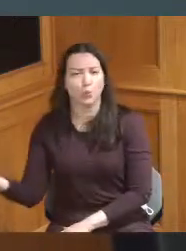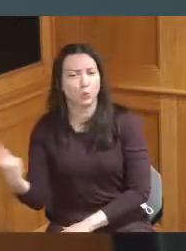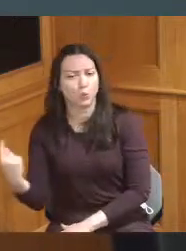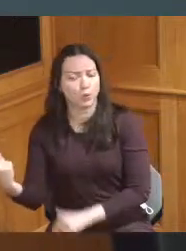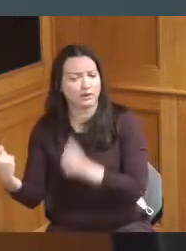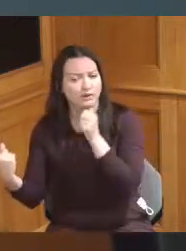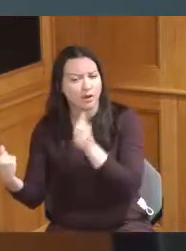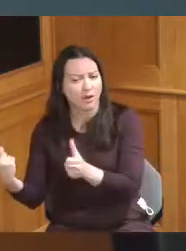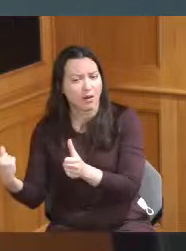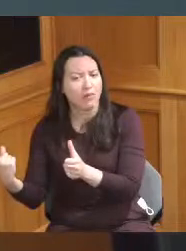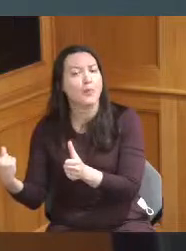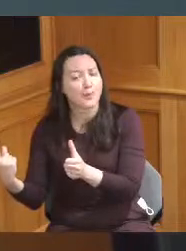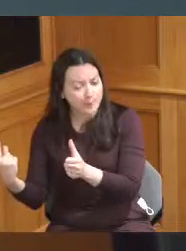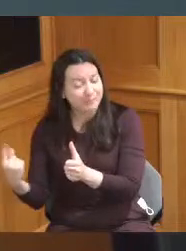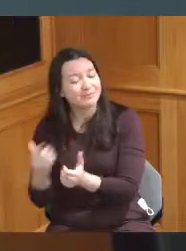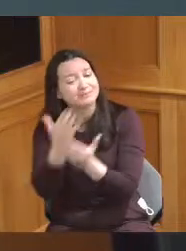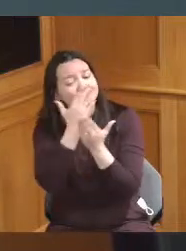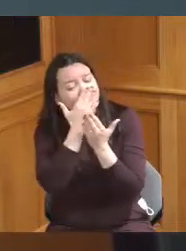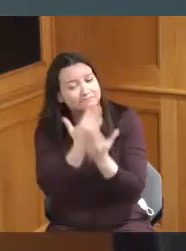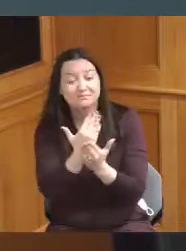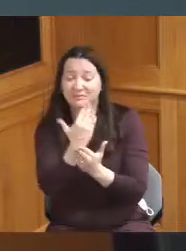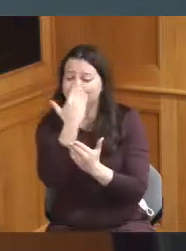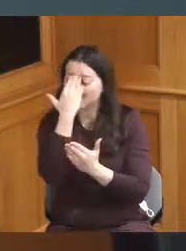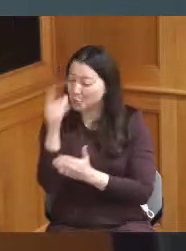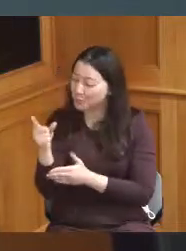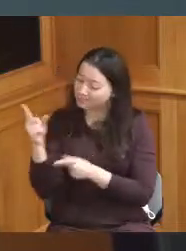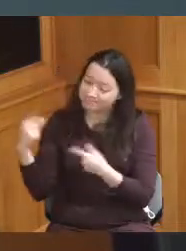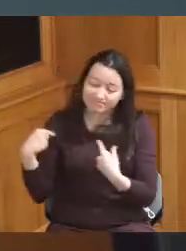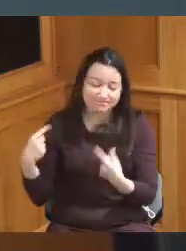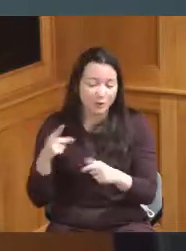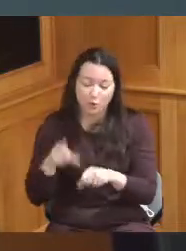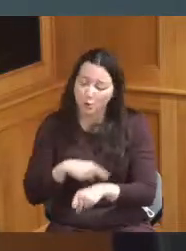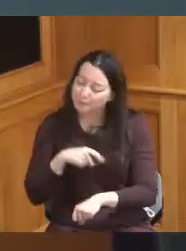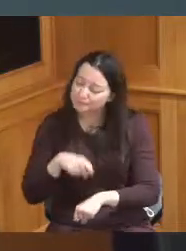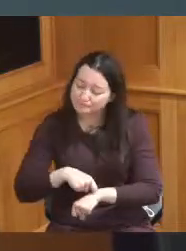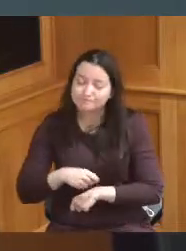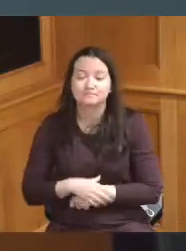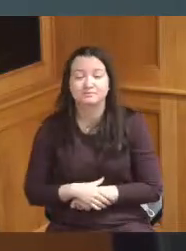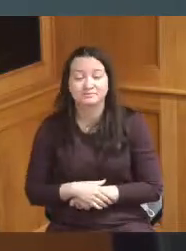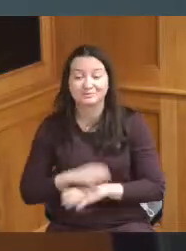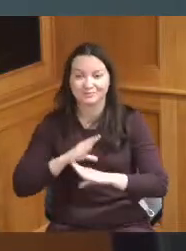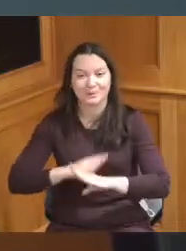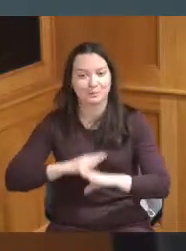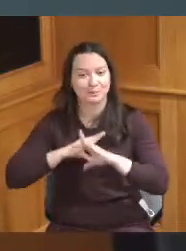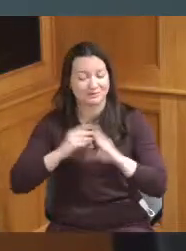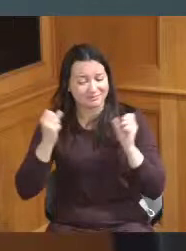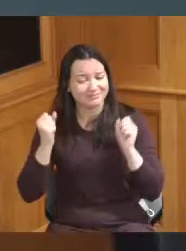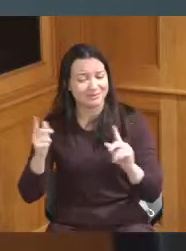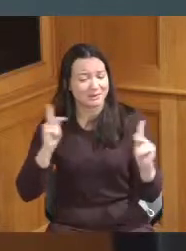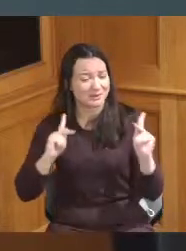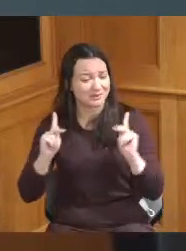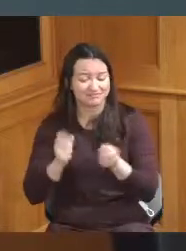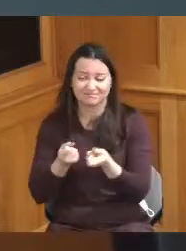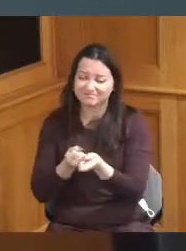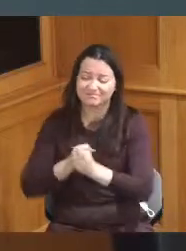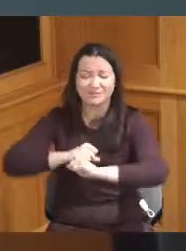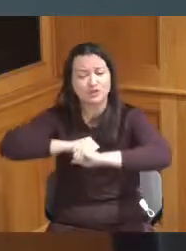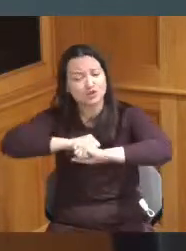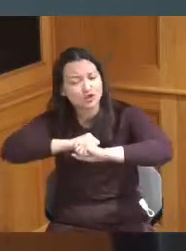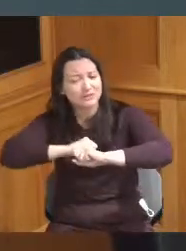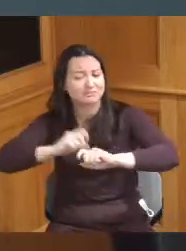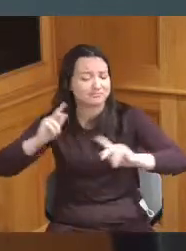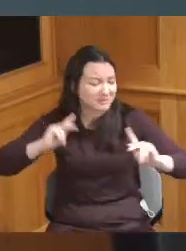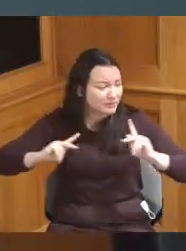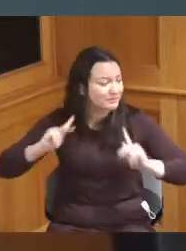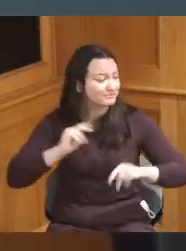So I just want to thank you for that, and known you for a long time, and you protect a lot of people, you have security for a lot of